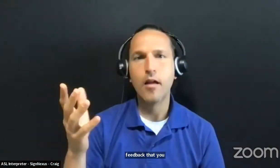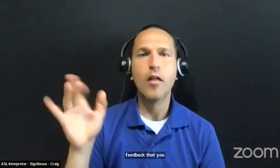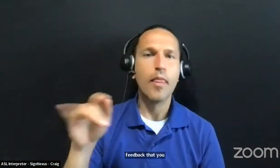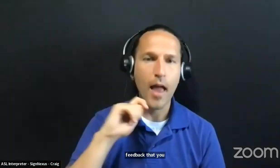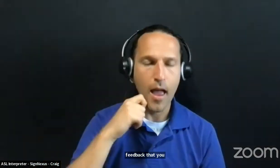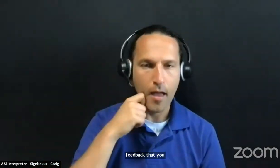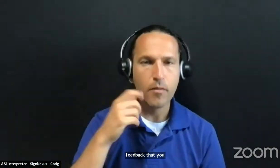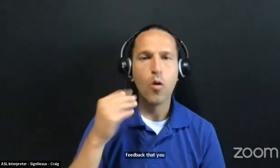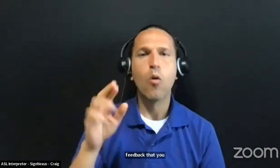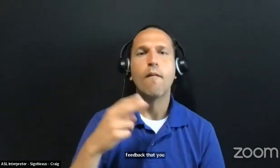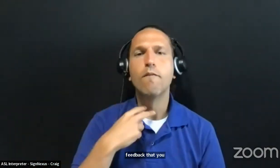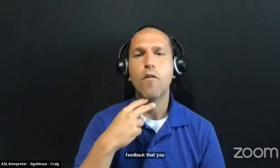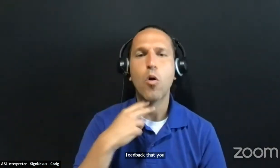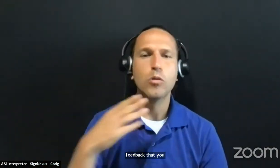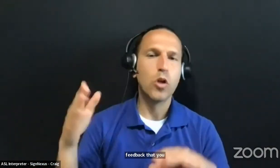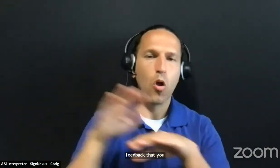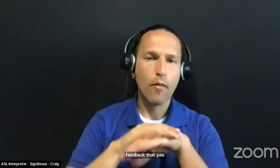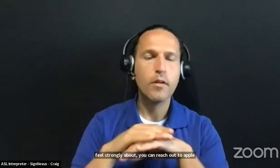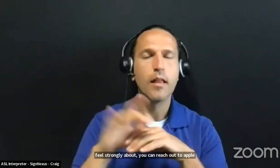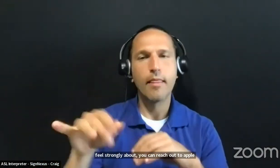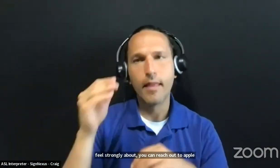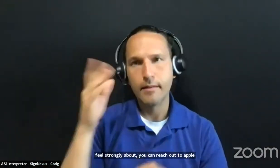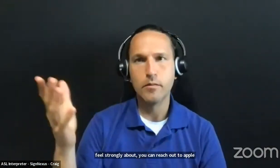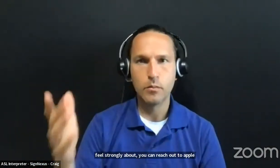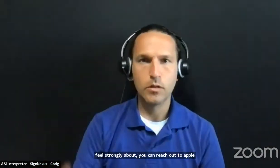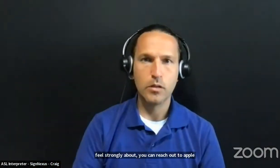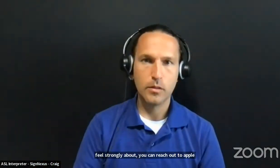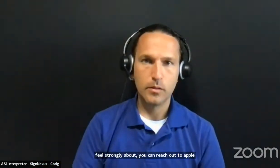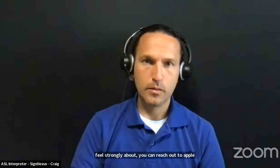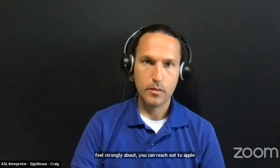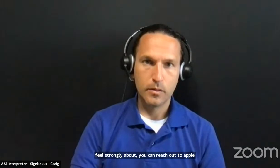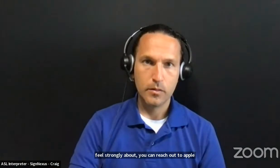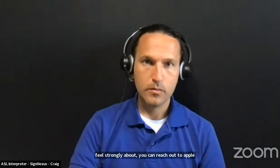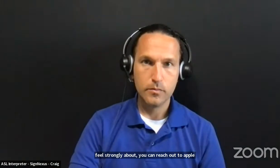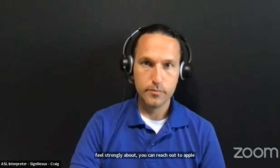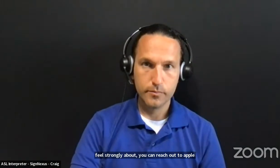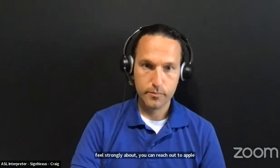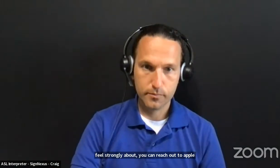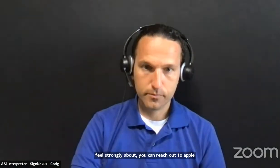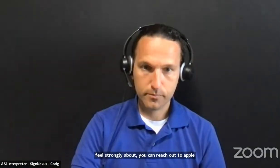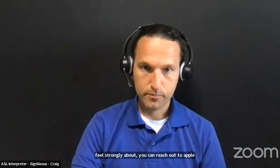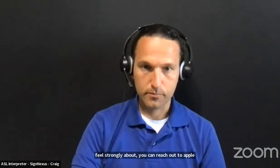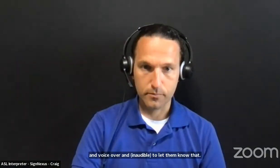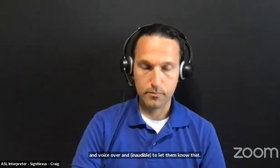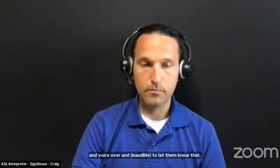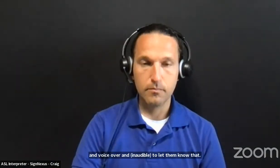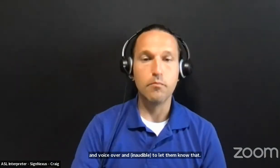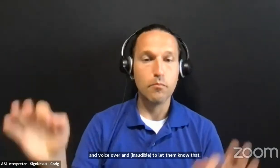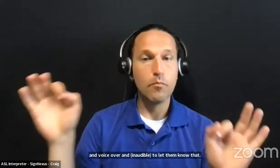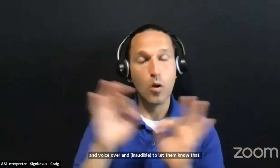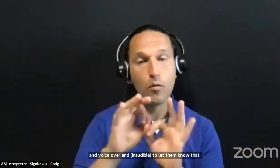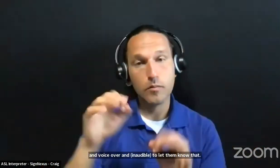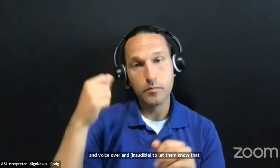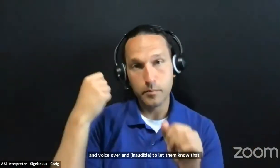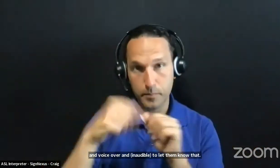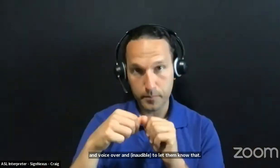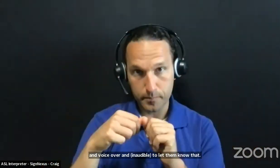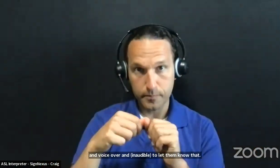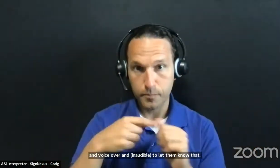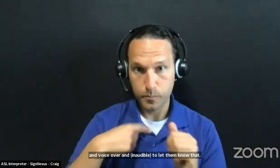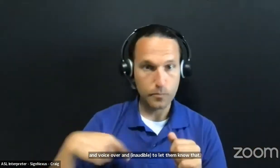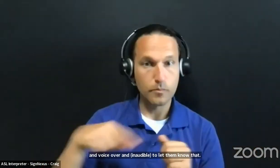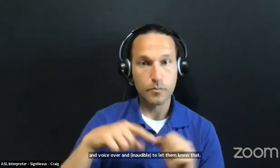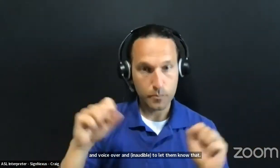Apple and VoiceOver to let them know that. And again, remember that because we